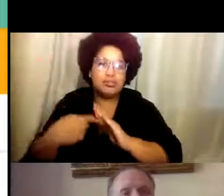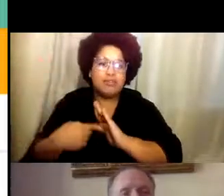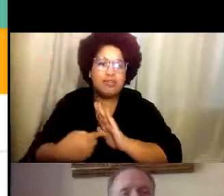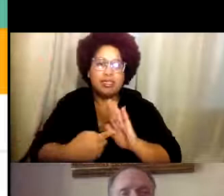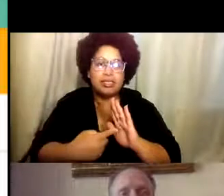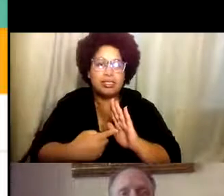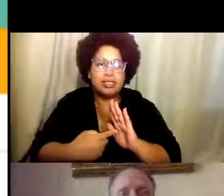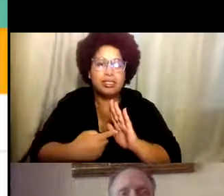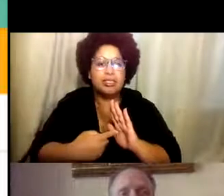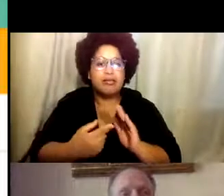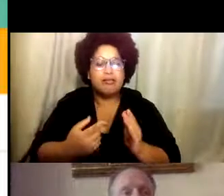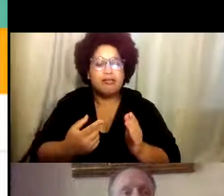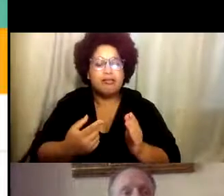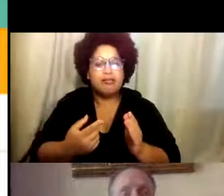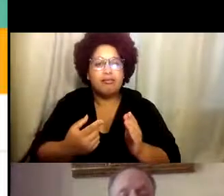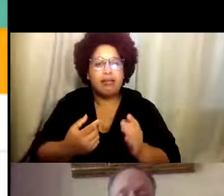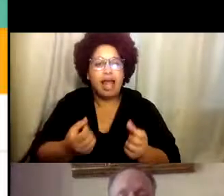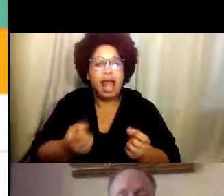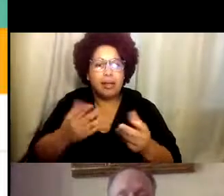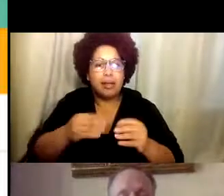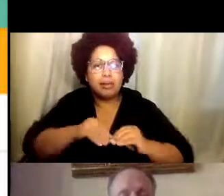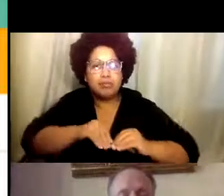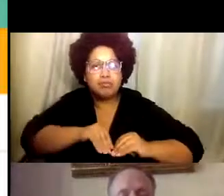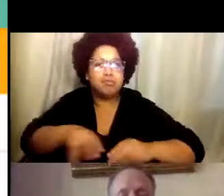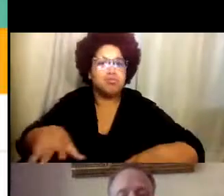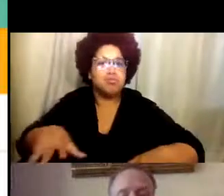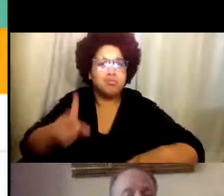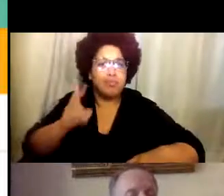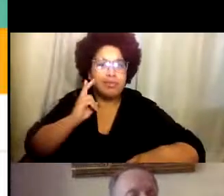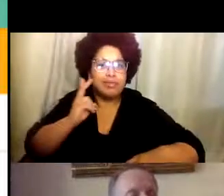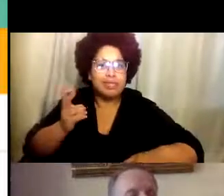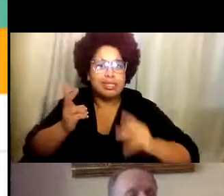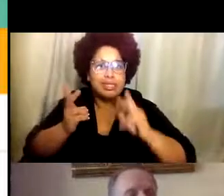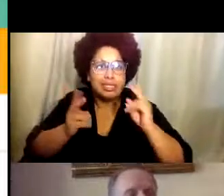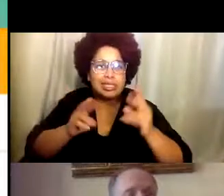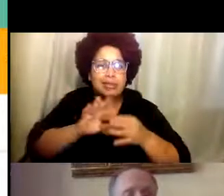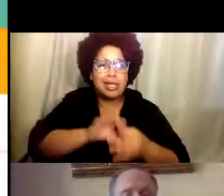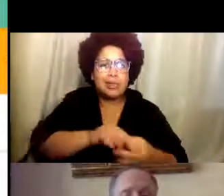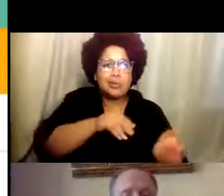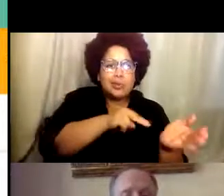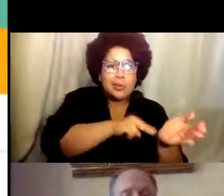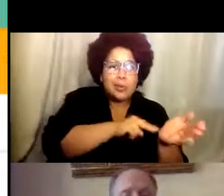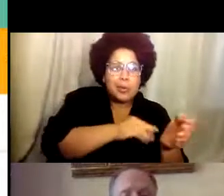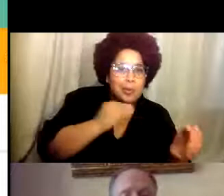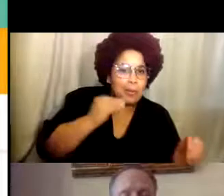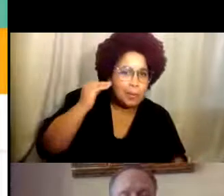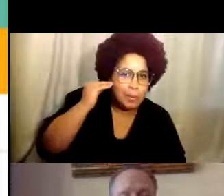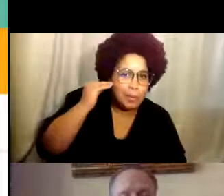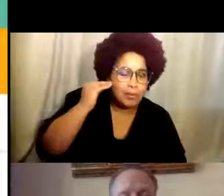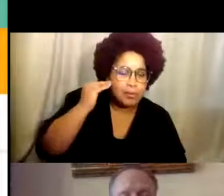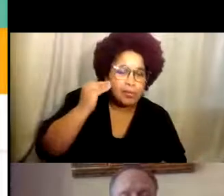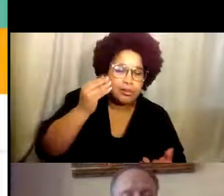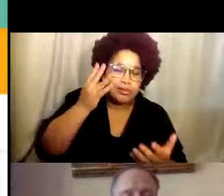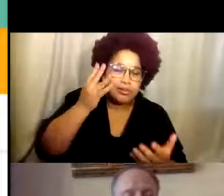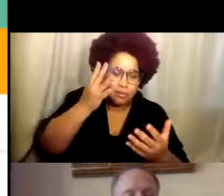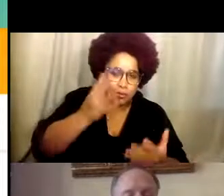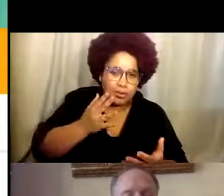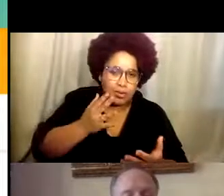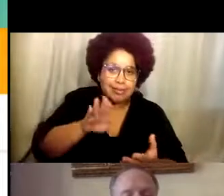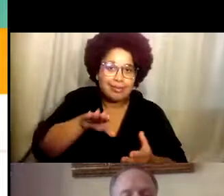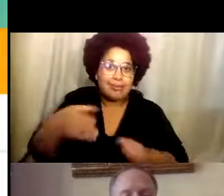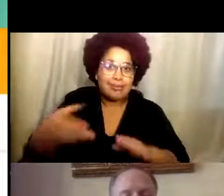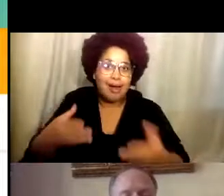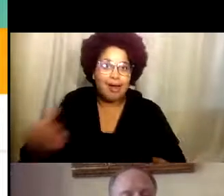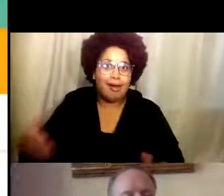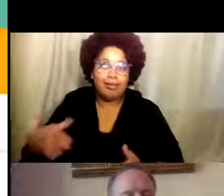unfortunately, in the number of outbreaks that we've seen in nursing homes, and unfortunately, the number of deaths